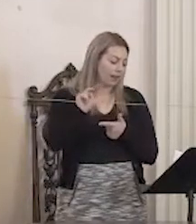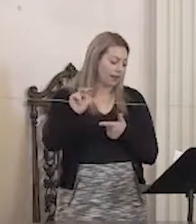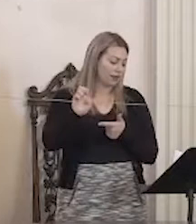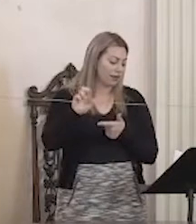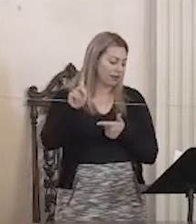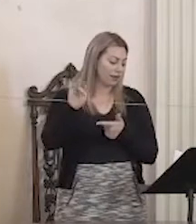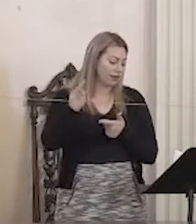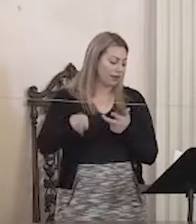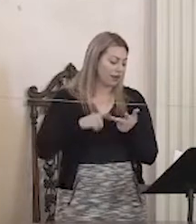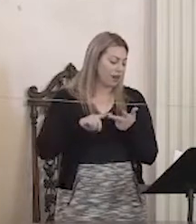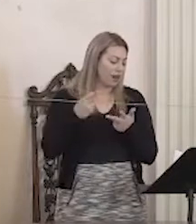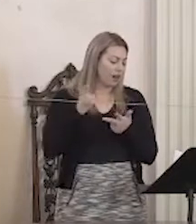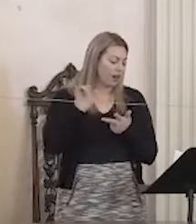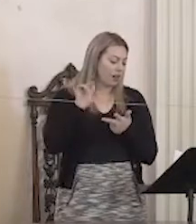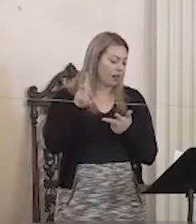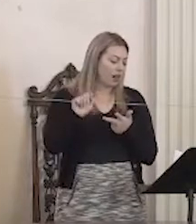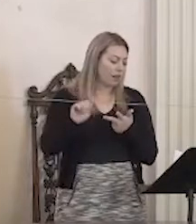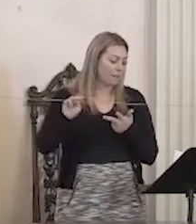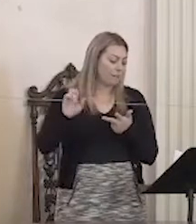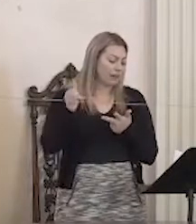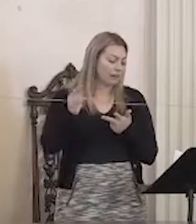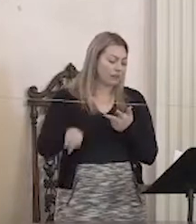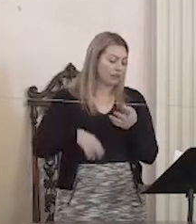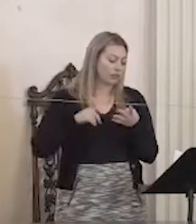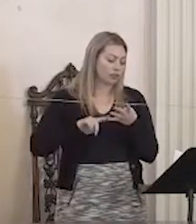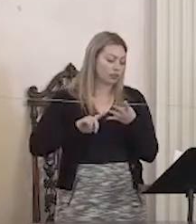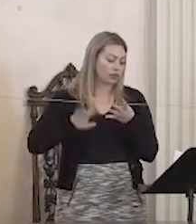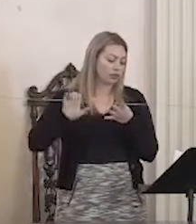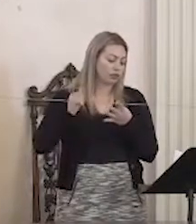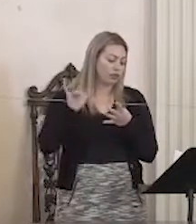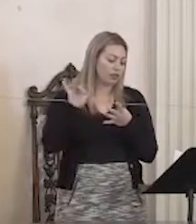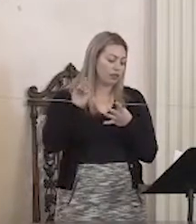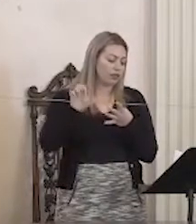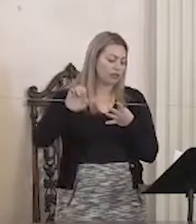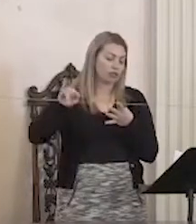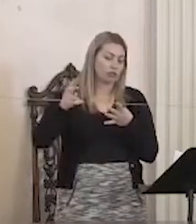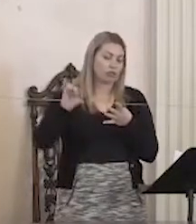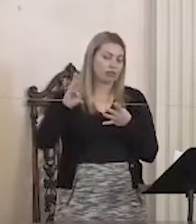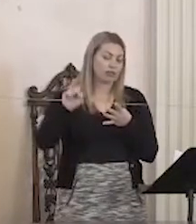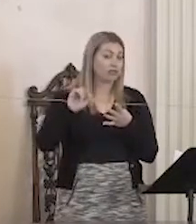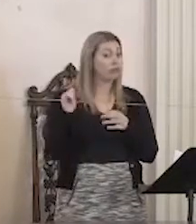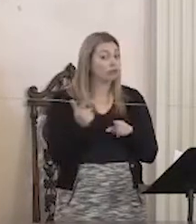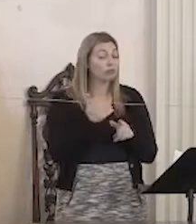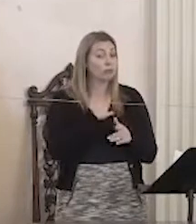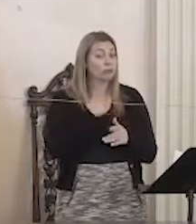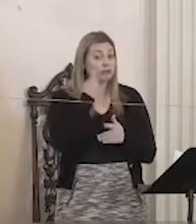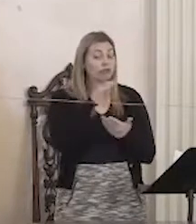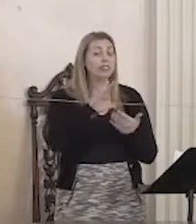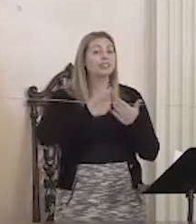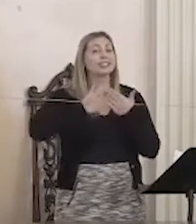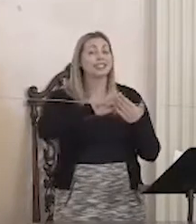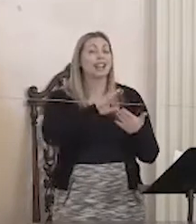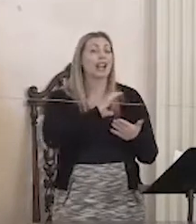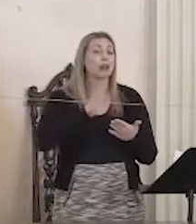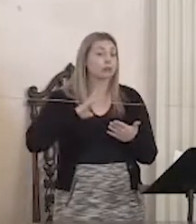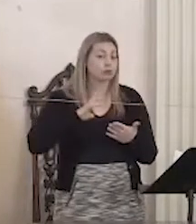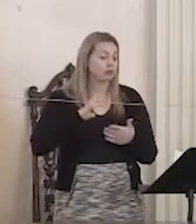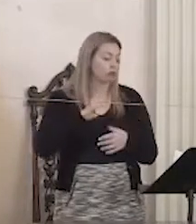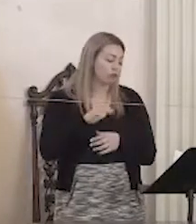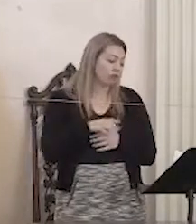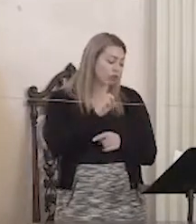Mason, Charlene Jarvis, all members of City Council. And Reverend Eaton